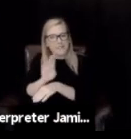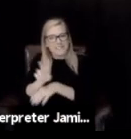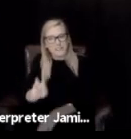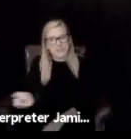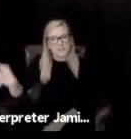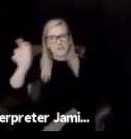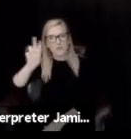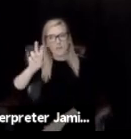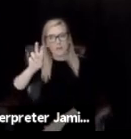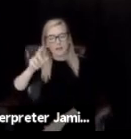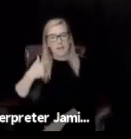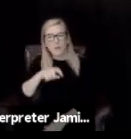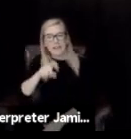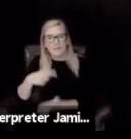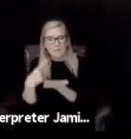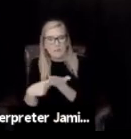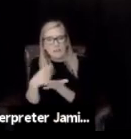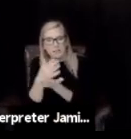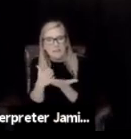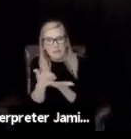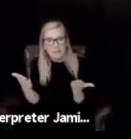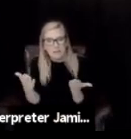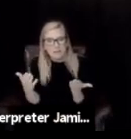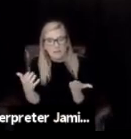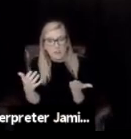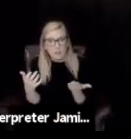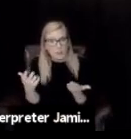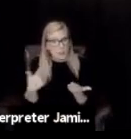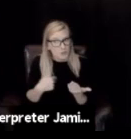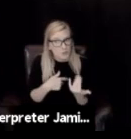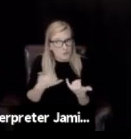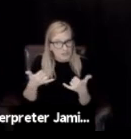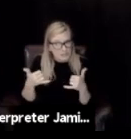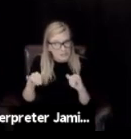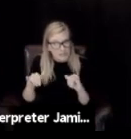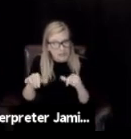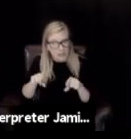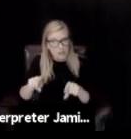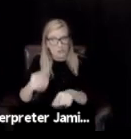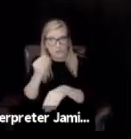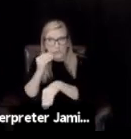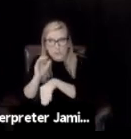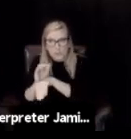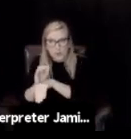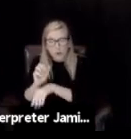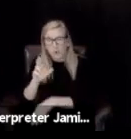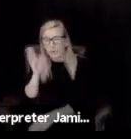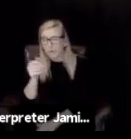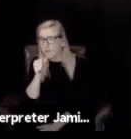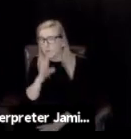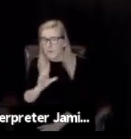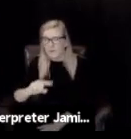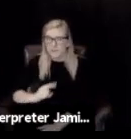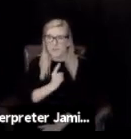to go over some things. Do we still have it over dinner, or is she going to be insulted by that? Should